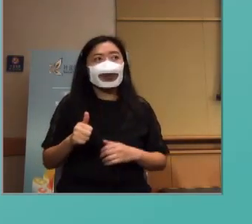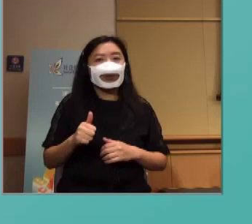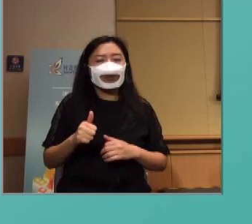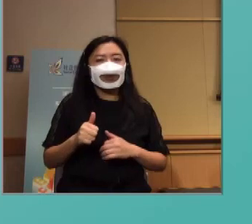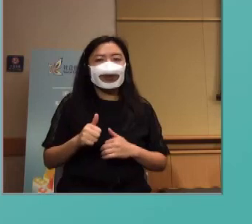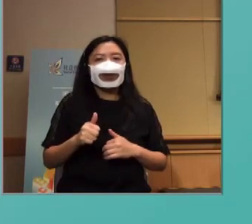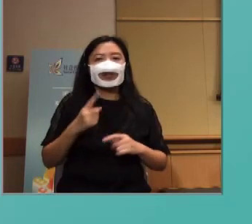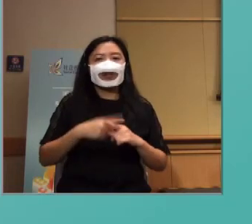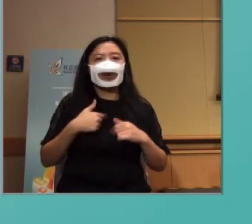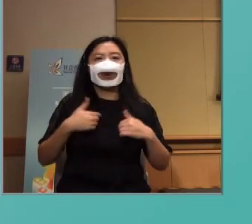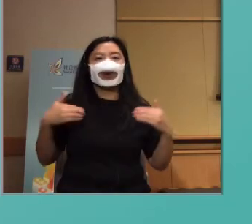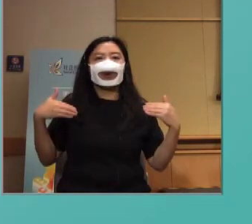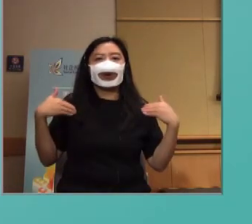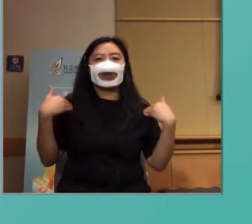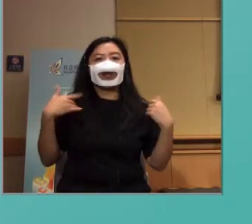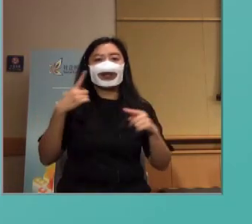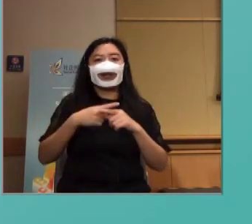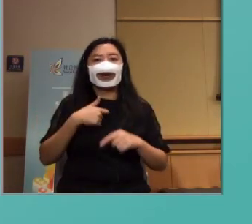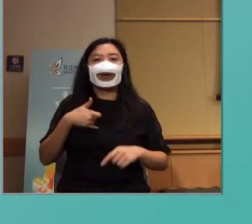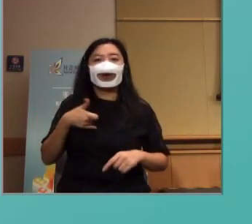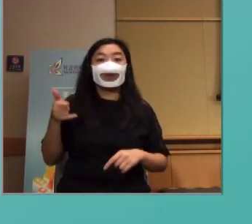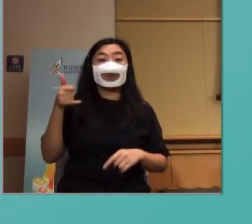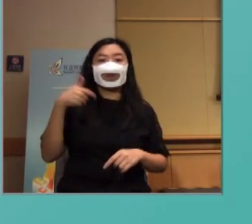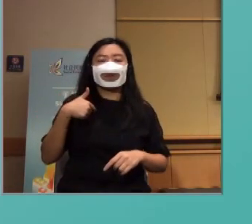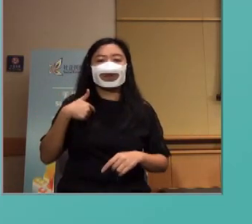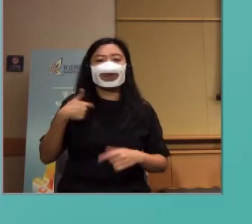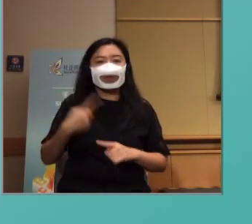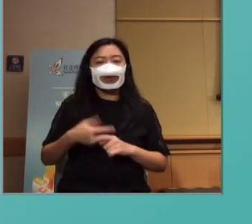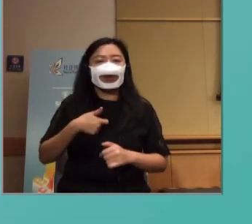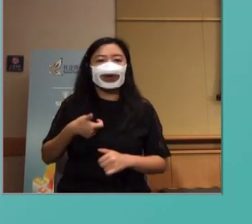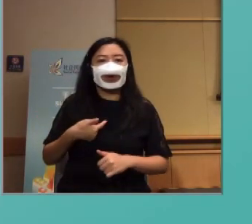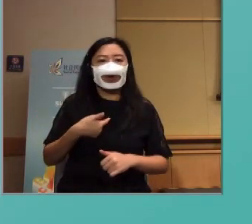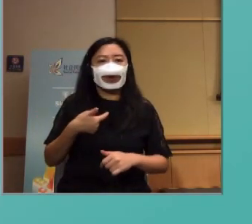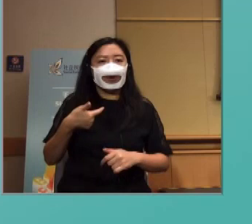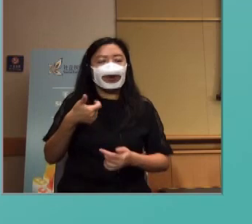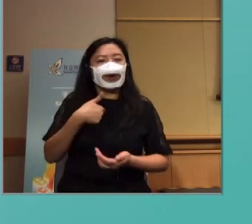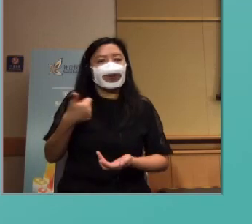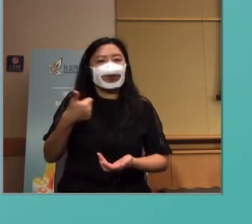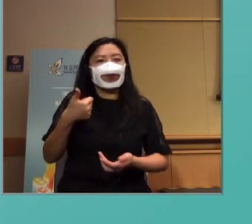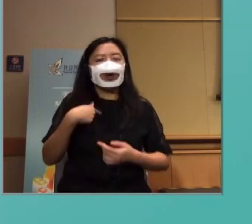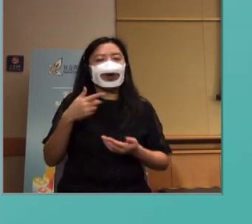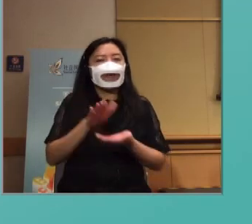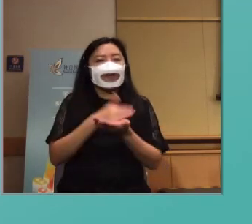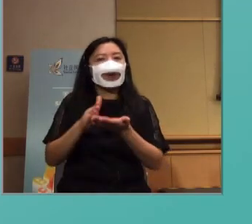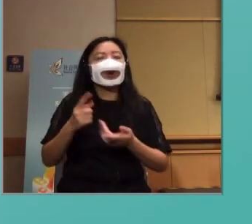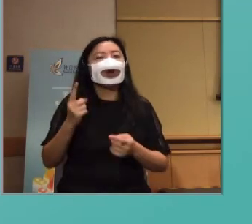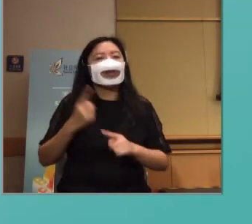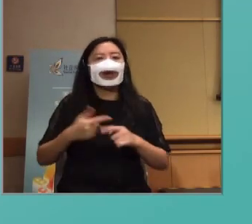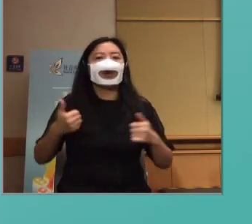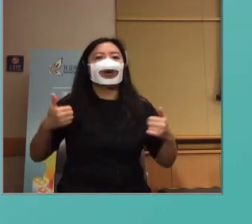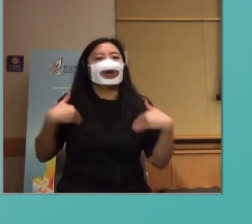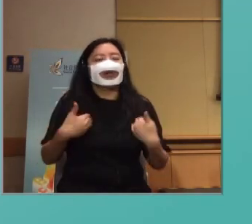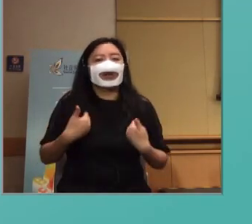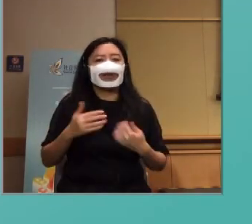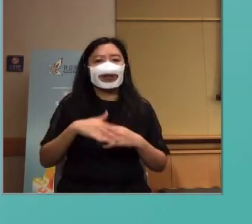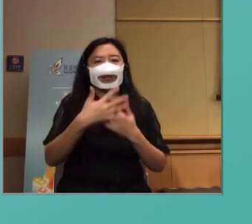So I'm glad to be here with my fellow sort of co-hosts. So I have a quick presentation that I'll just